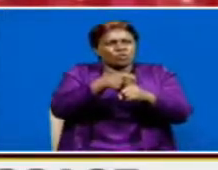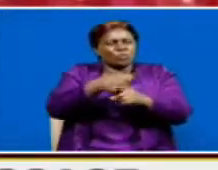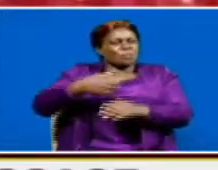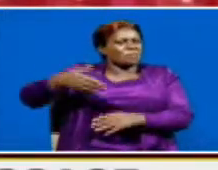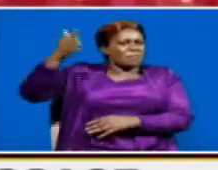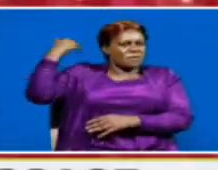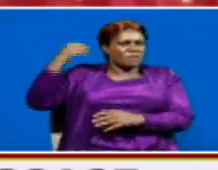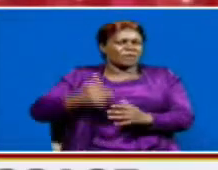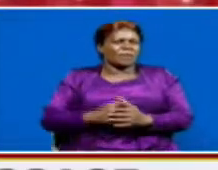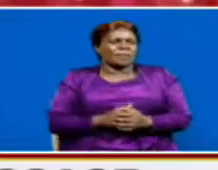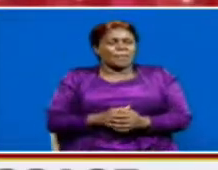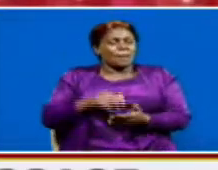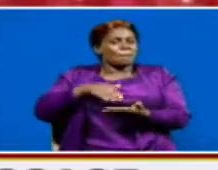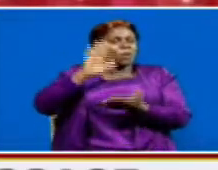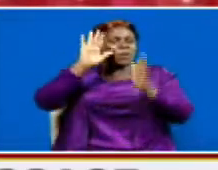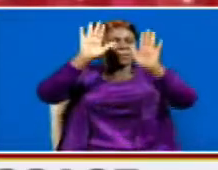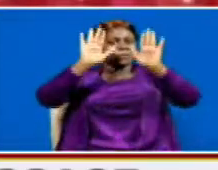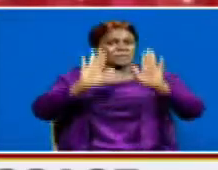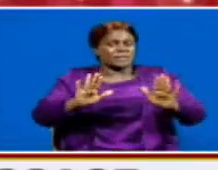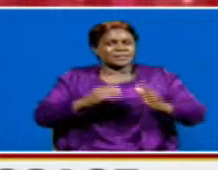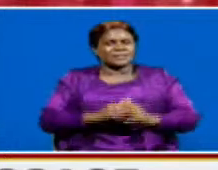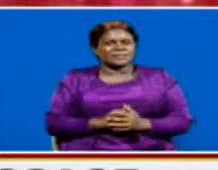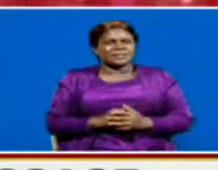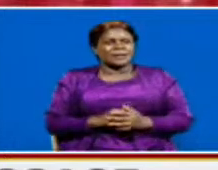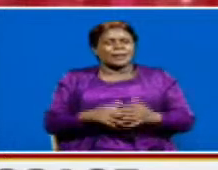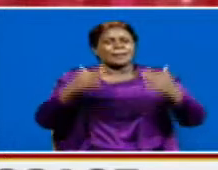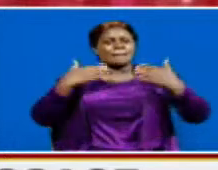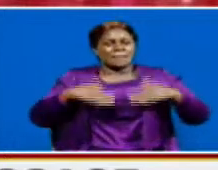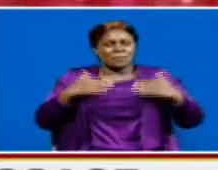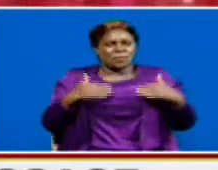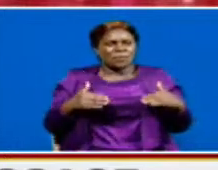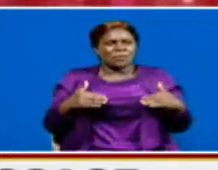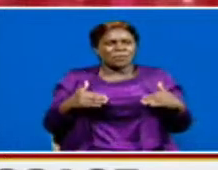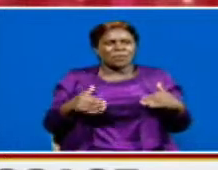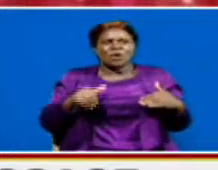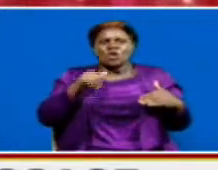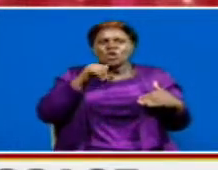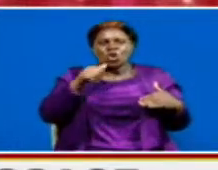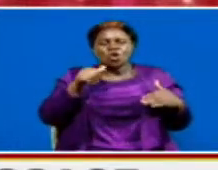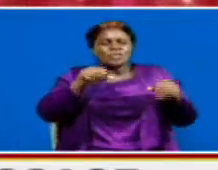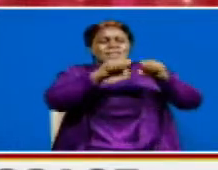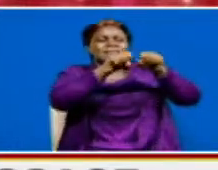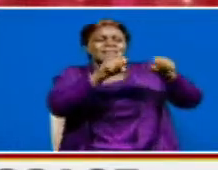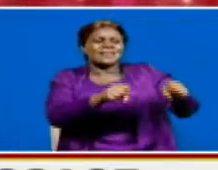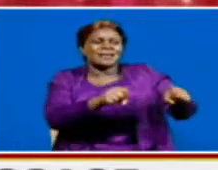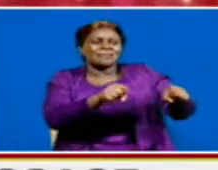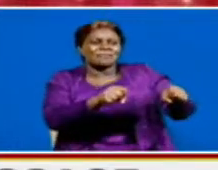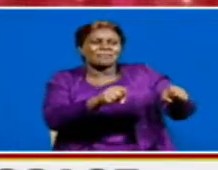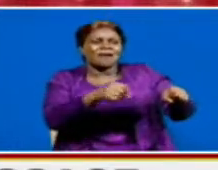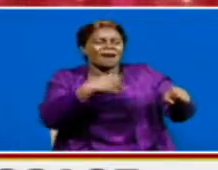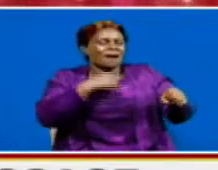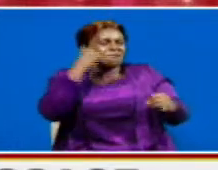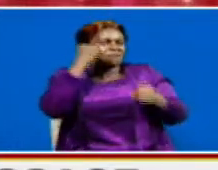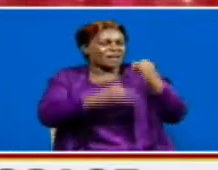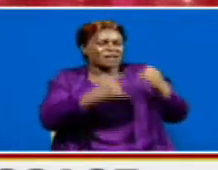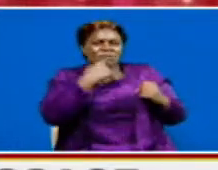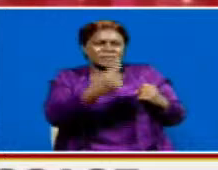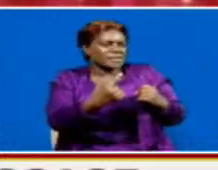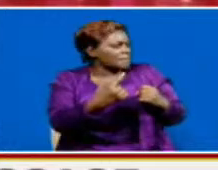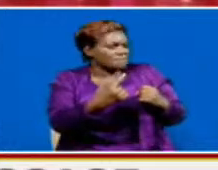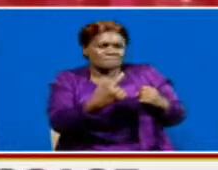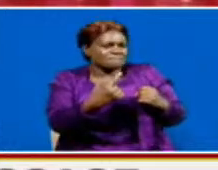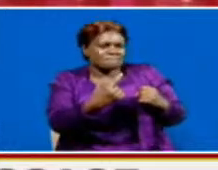past. And more importantly, the people, not the system, had the final say.